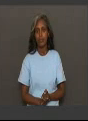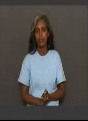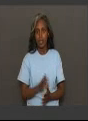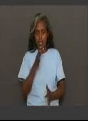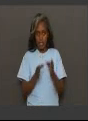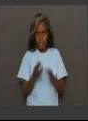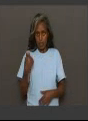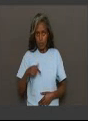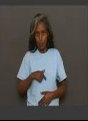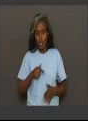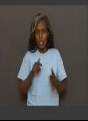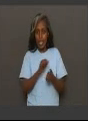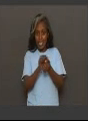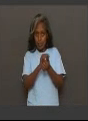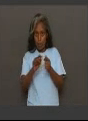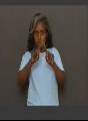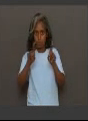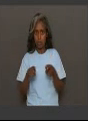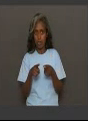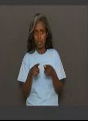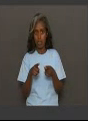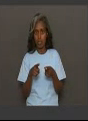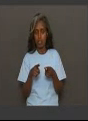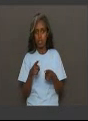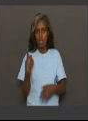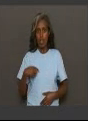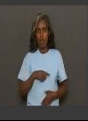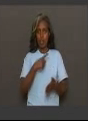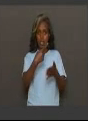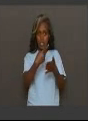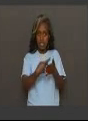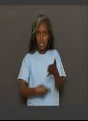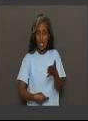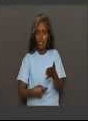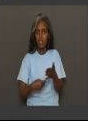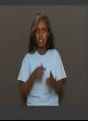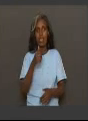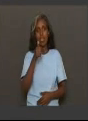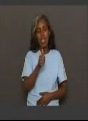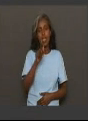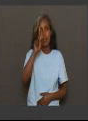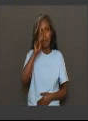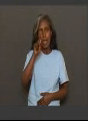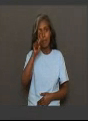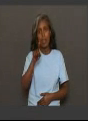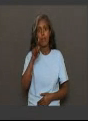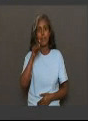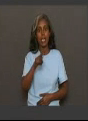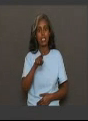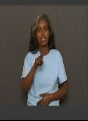If we expand the brackets, our result is a prime